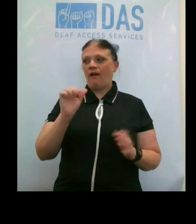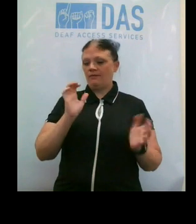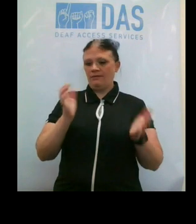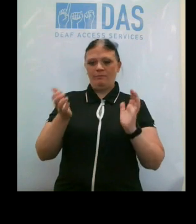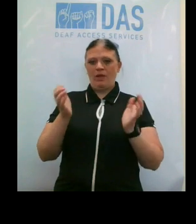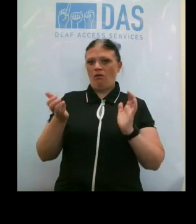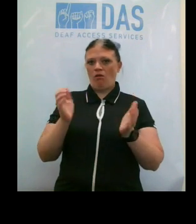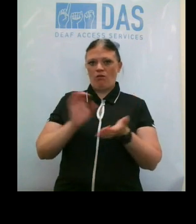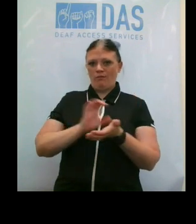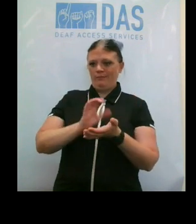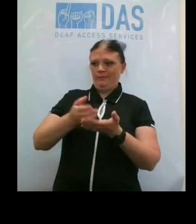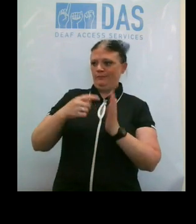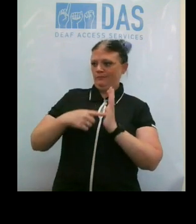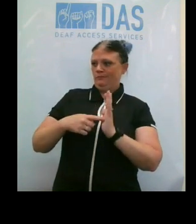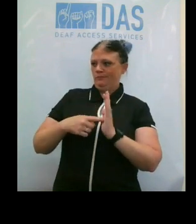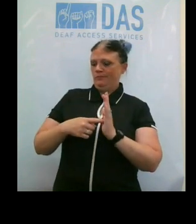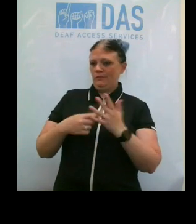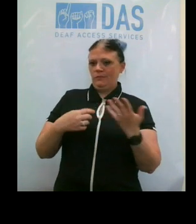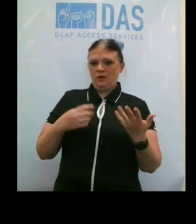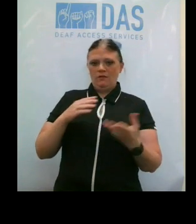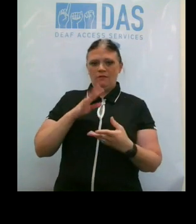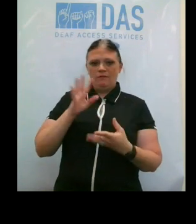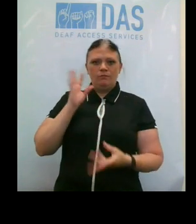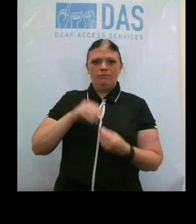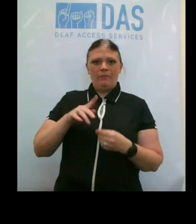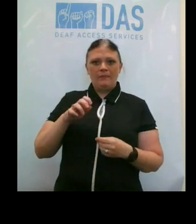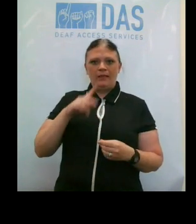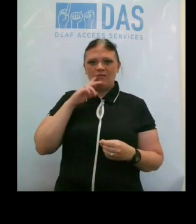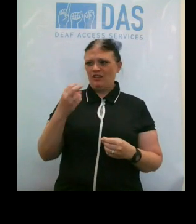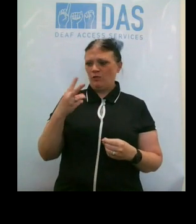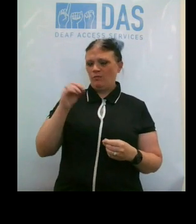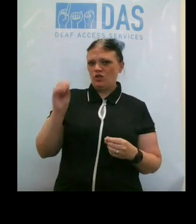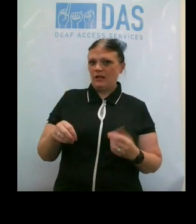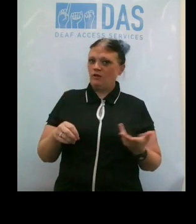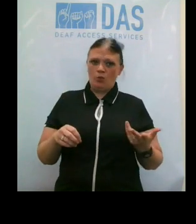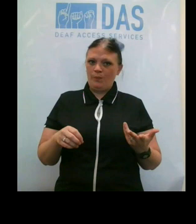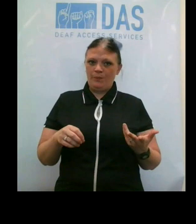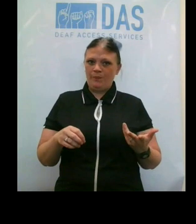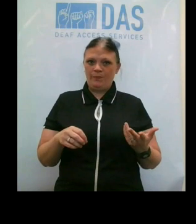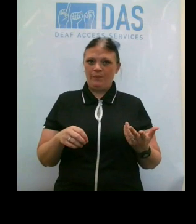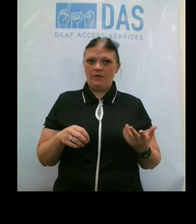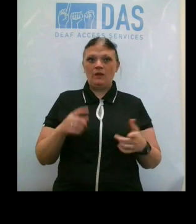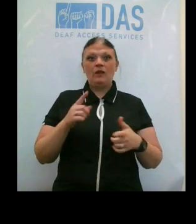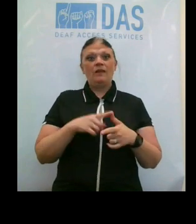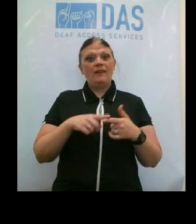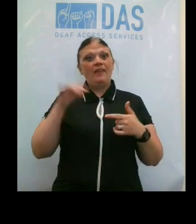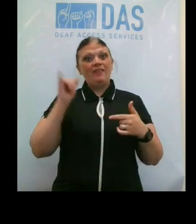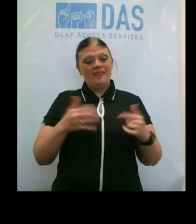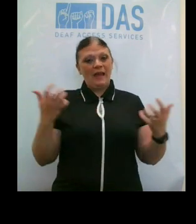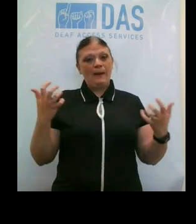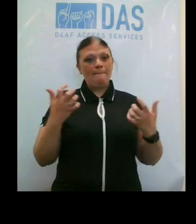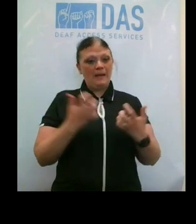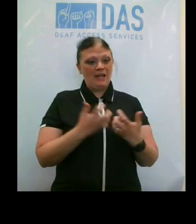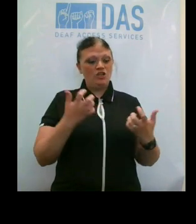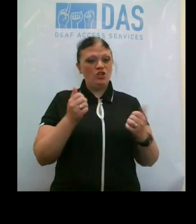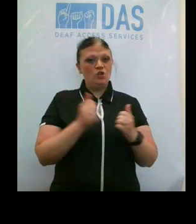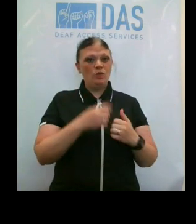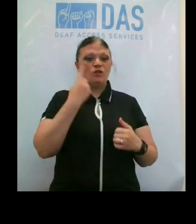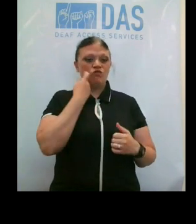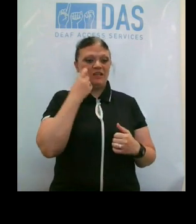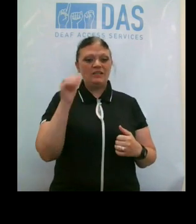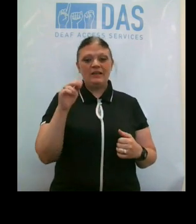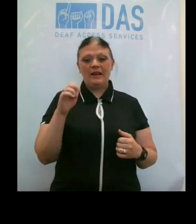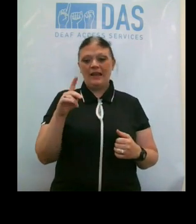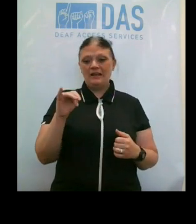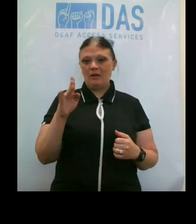really closer to 7.5% to 8%. And that, not surprisingly, matches up with what our most recent antibody testing